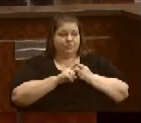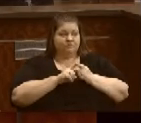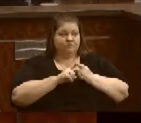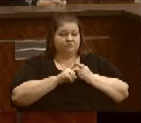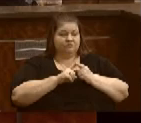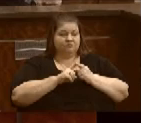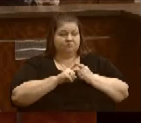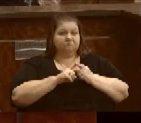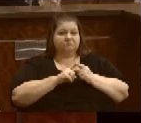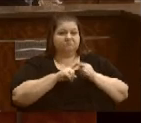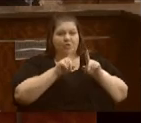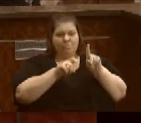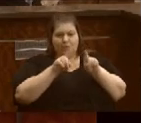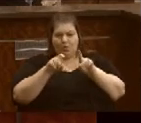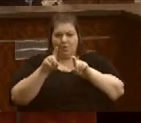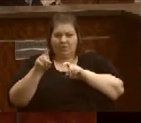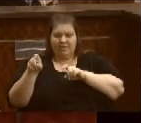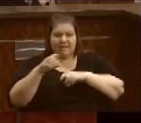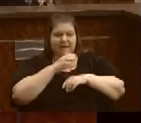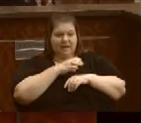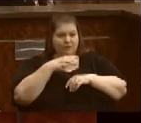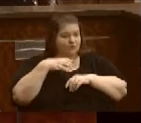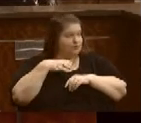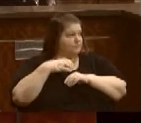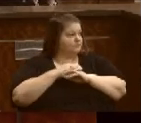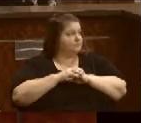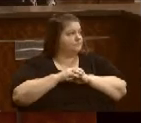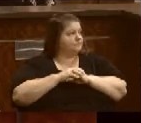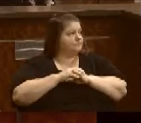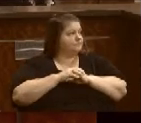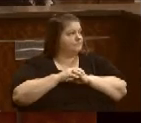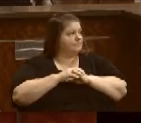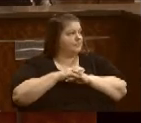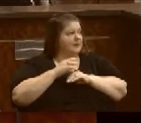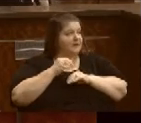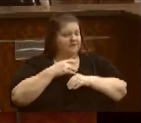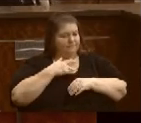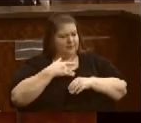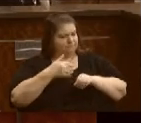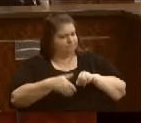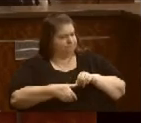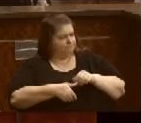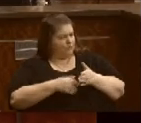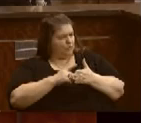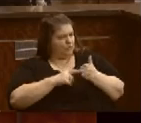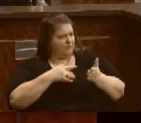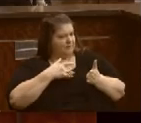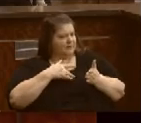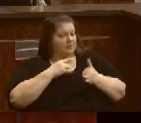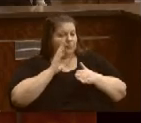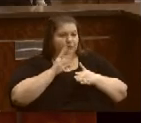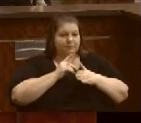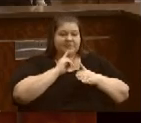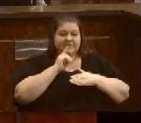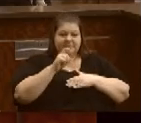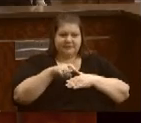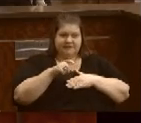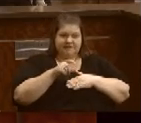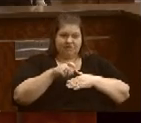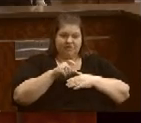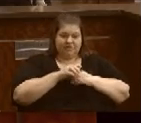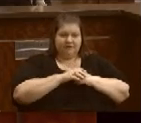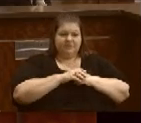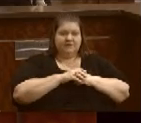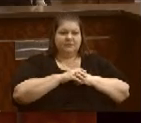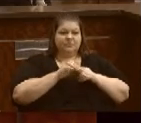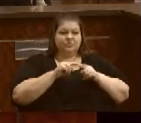council individually without a quorum, and to feel what we felt it would be necessary, if anything,